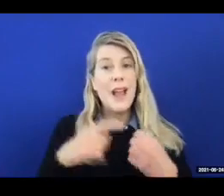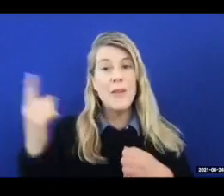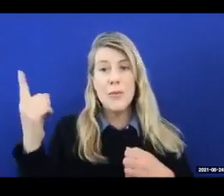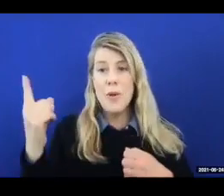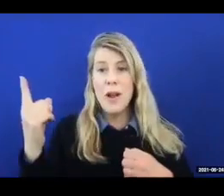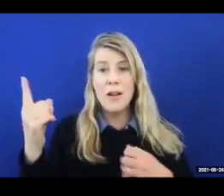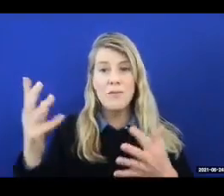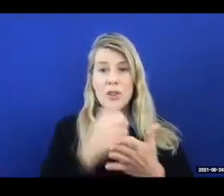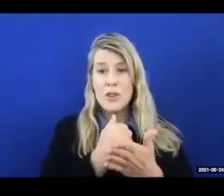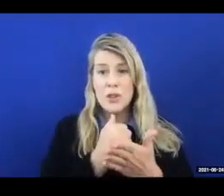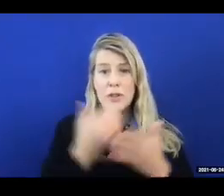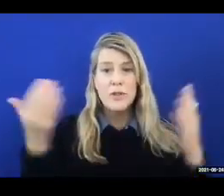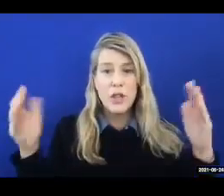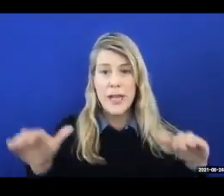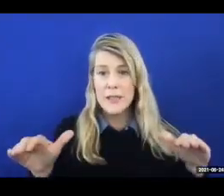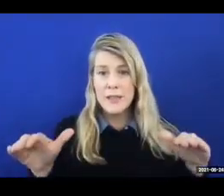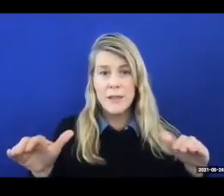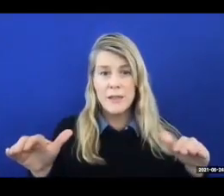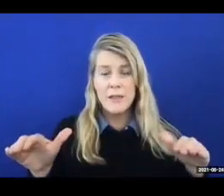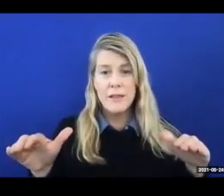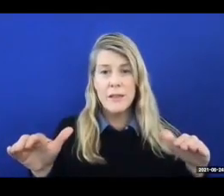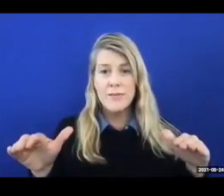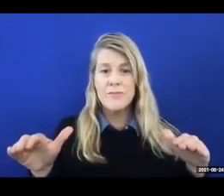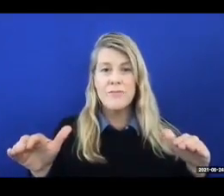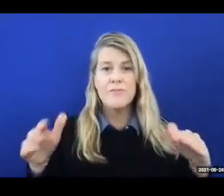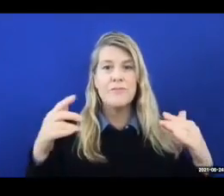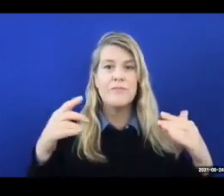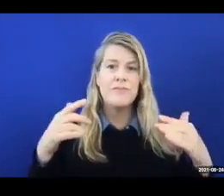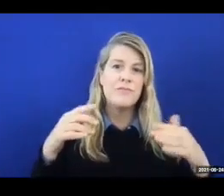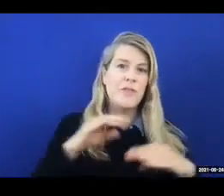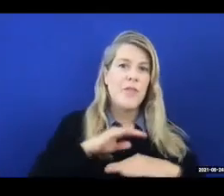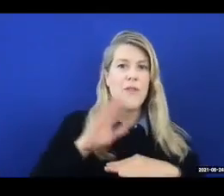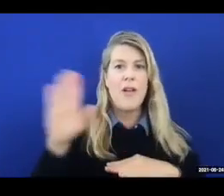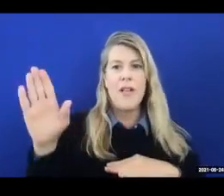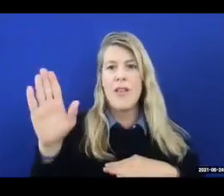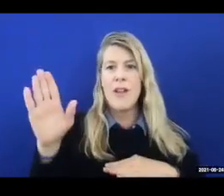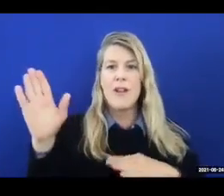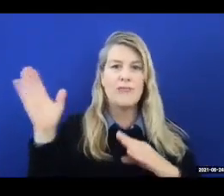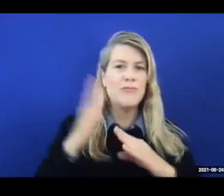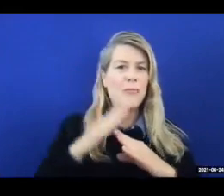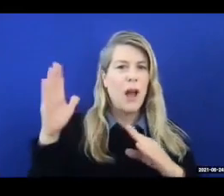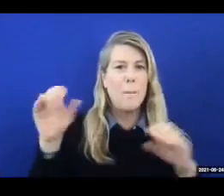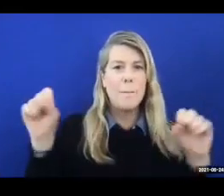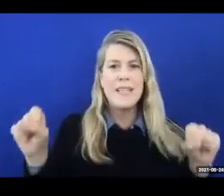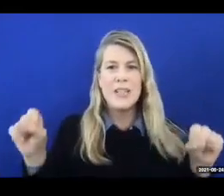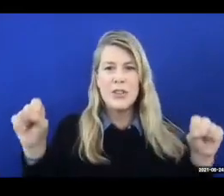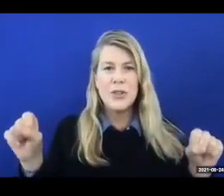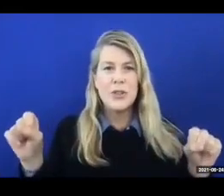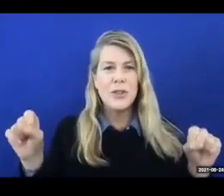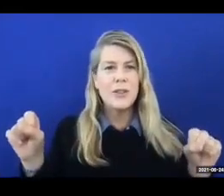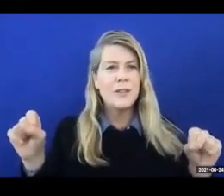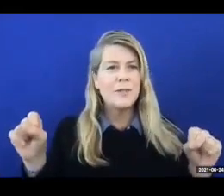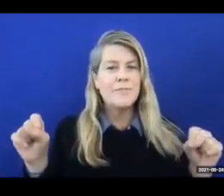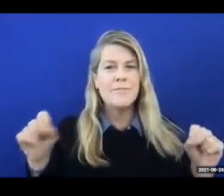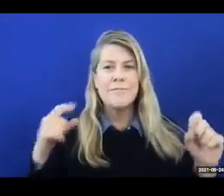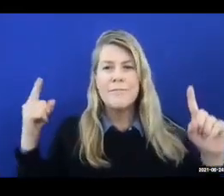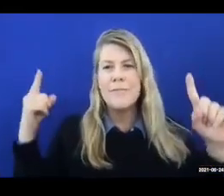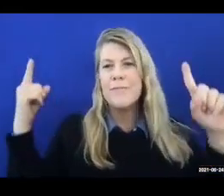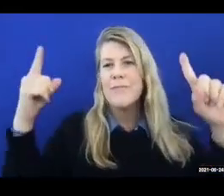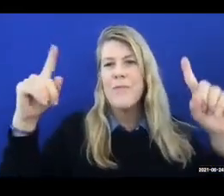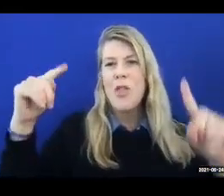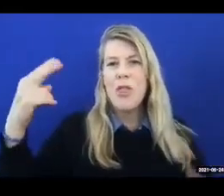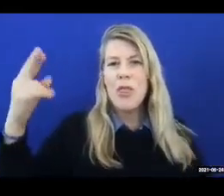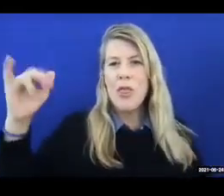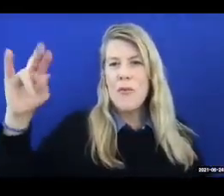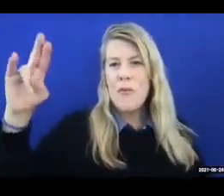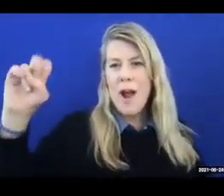Everyone deserves a chance to fulfill their highest potential, to thrive. That's what we